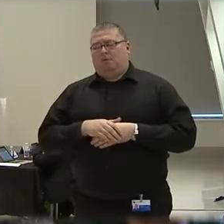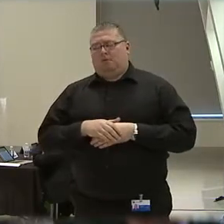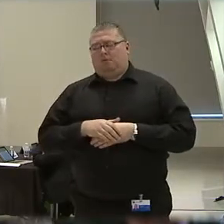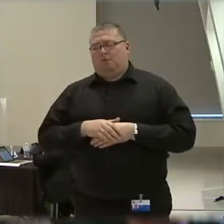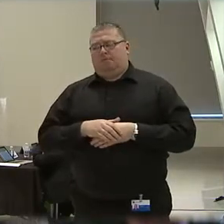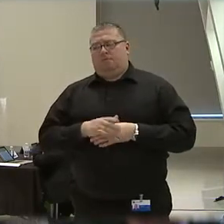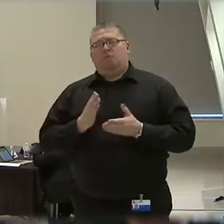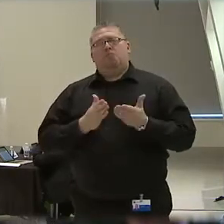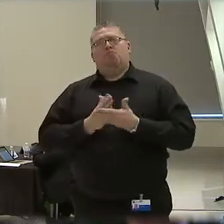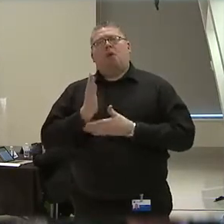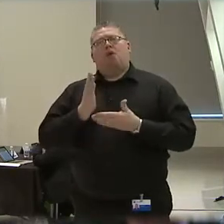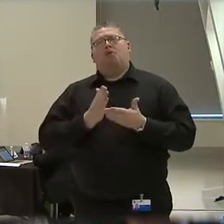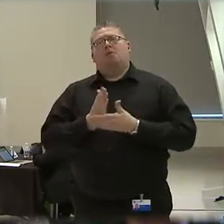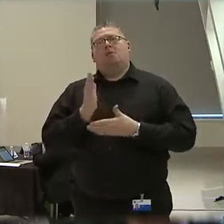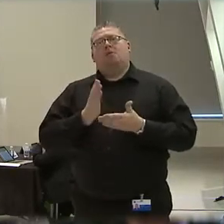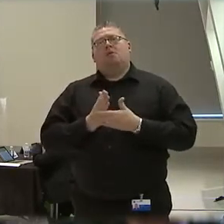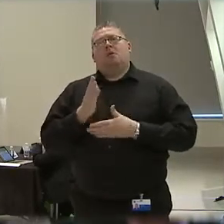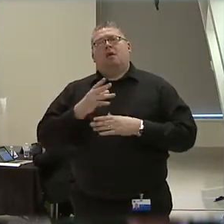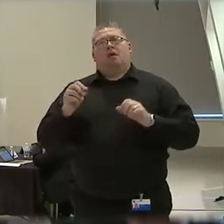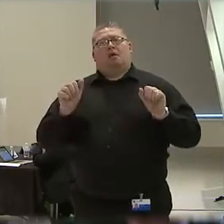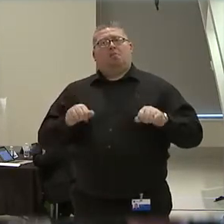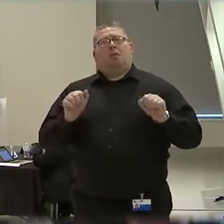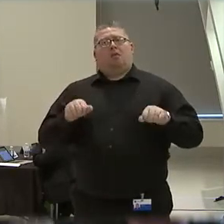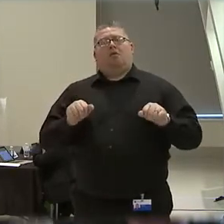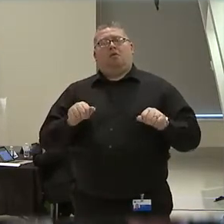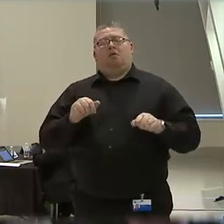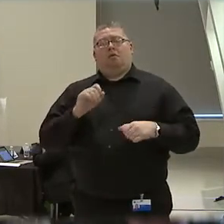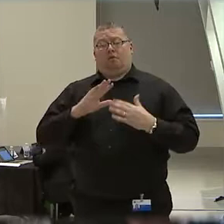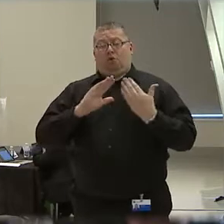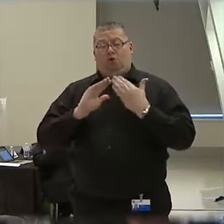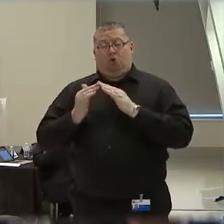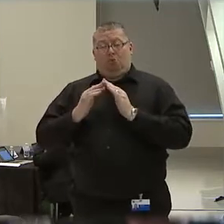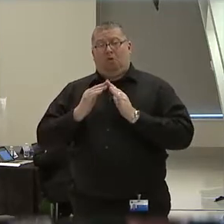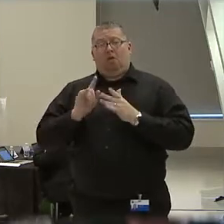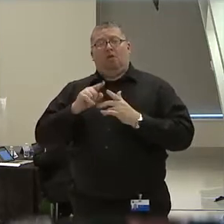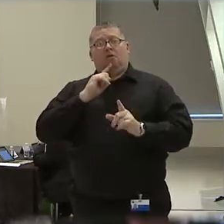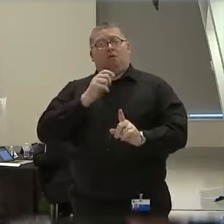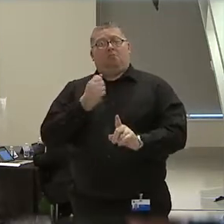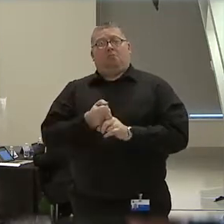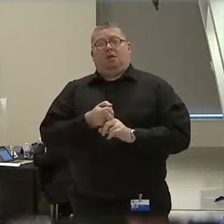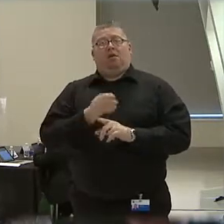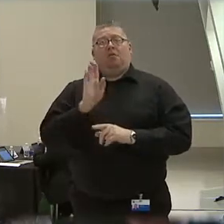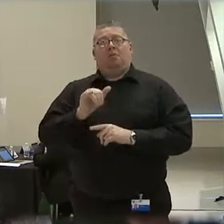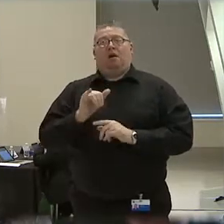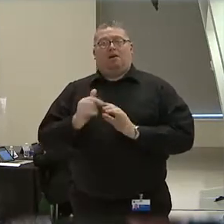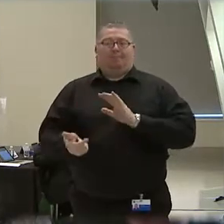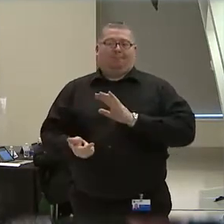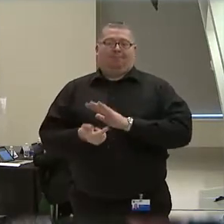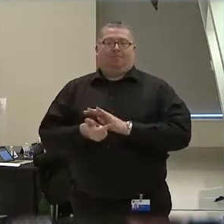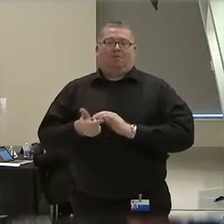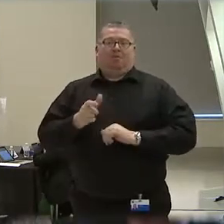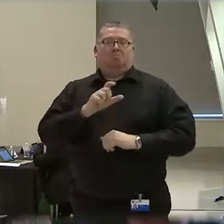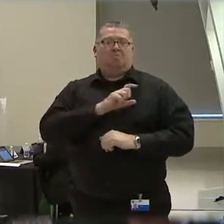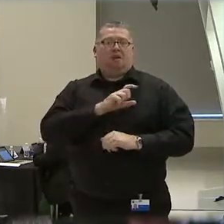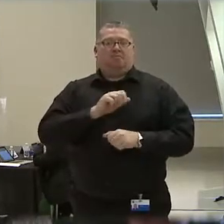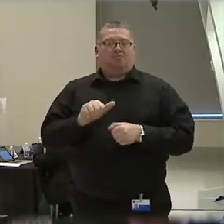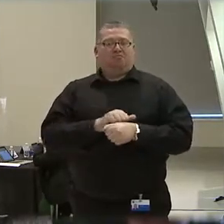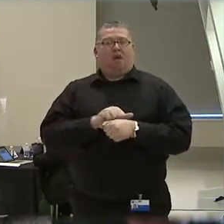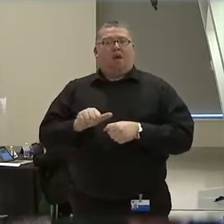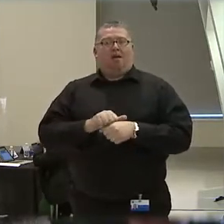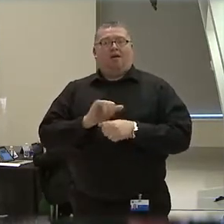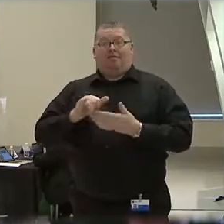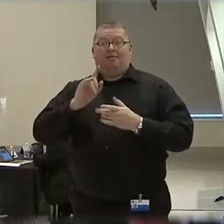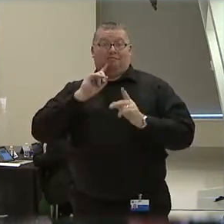the right and the ability of communities that are impacted by the unlawful police practices that are at